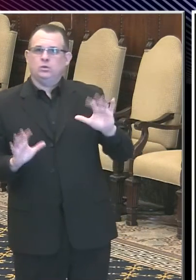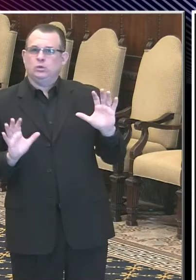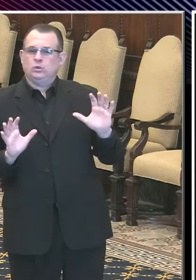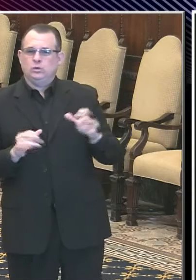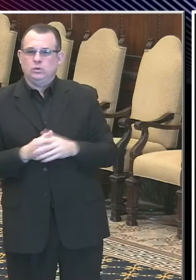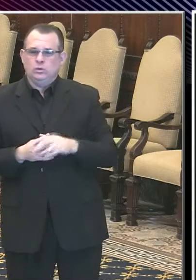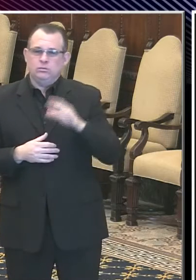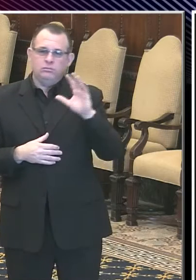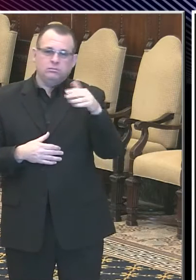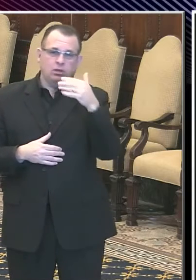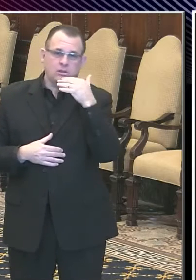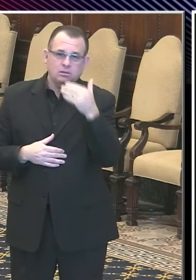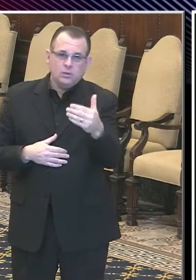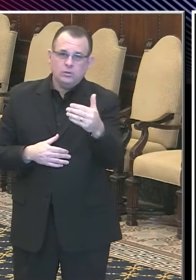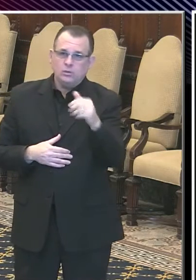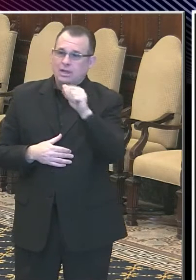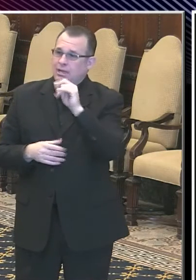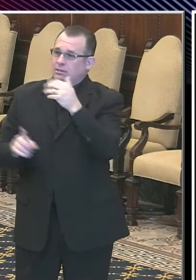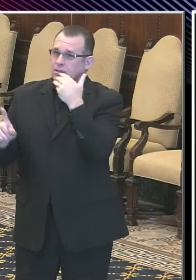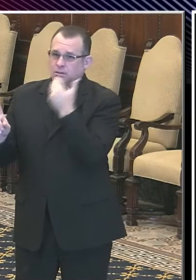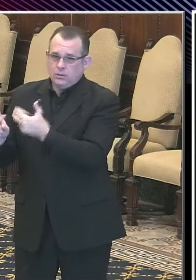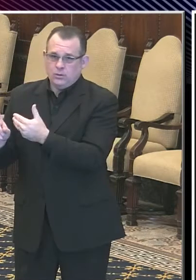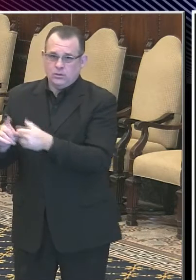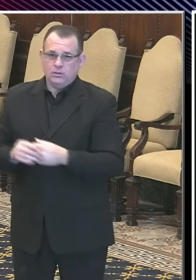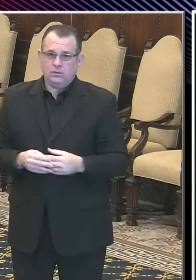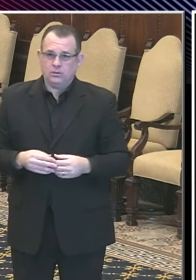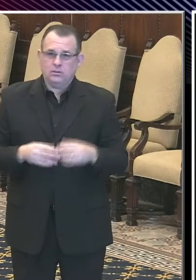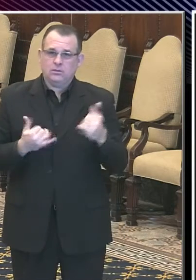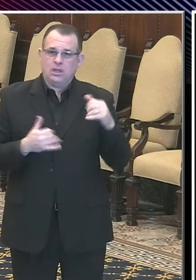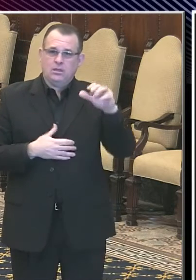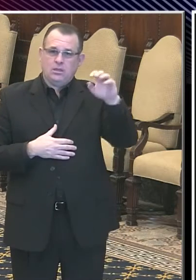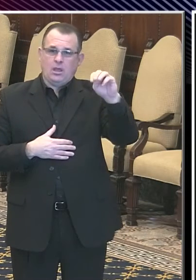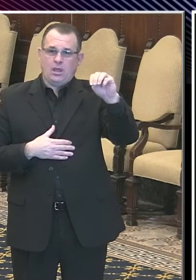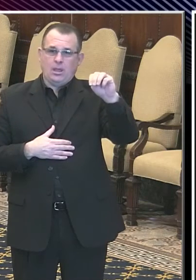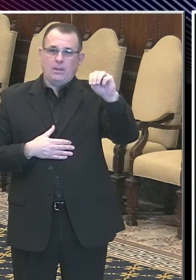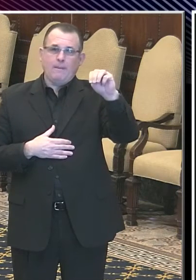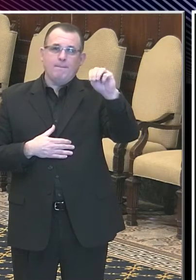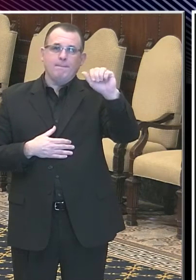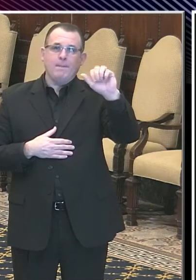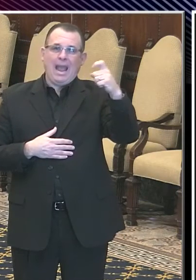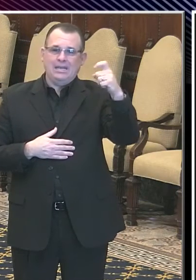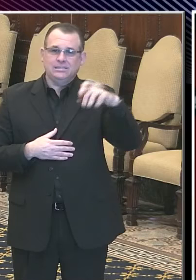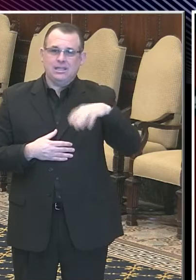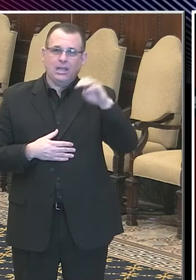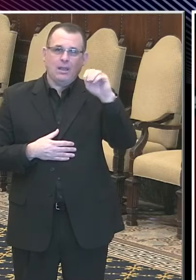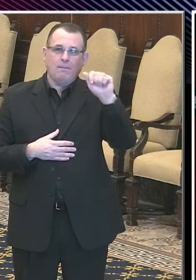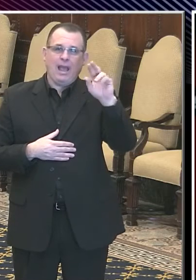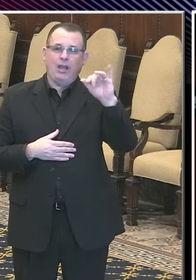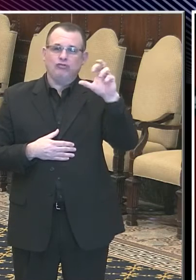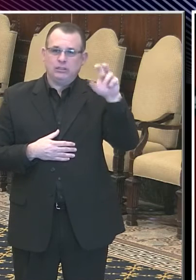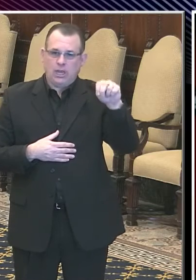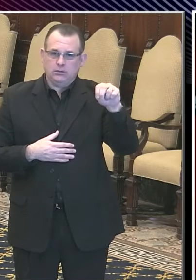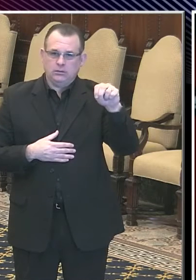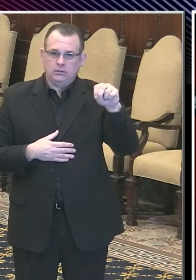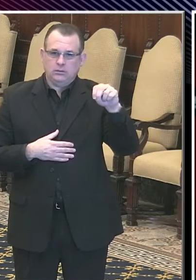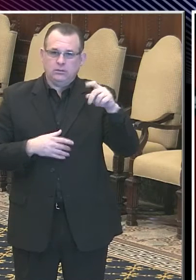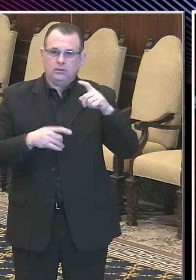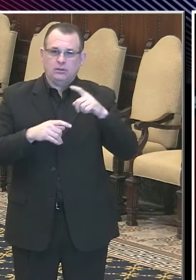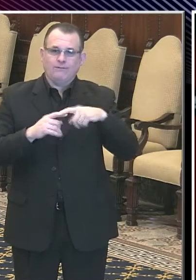Thank you, Andy. We're now going to go to Max Marin of Plan Philly. Max? Hi, this